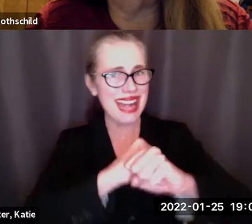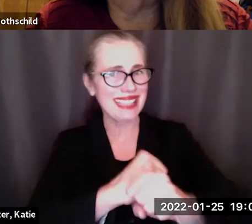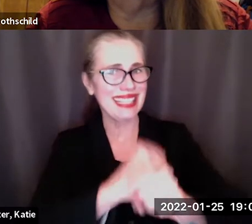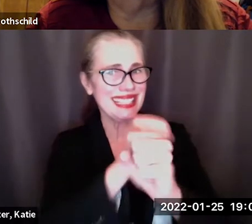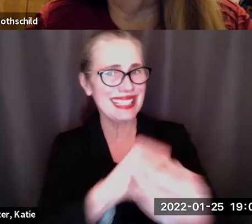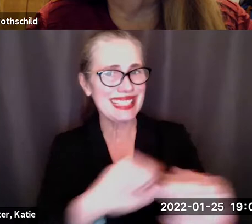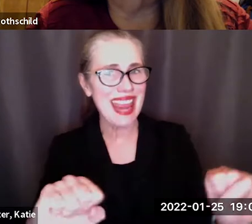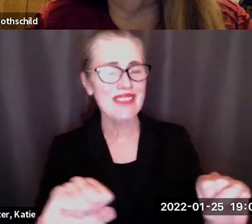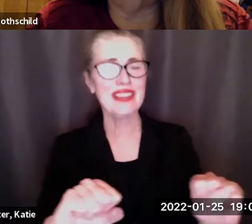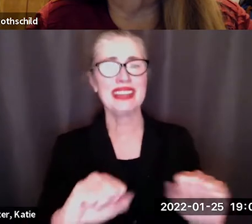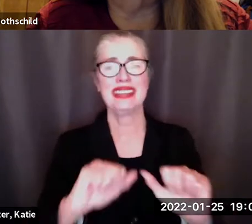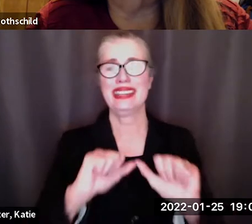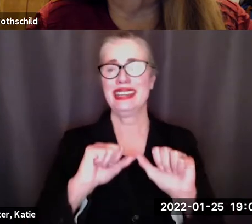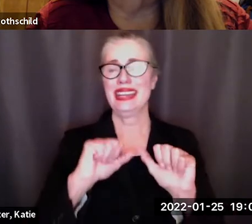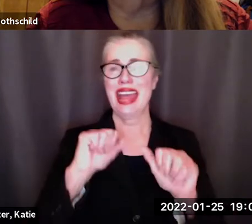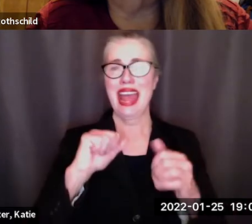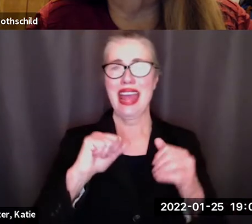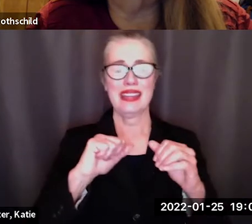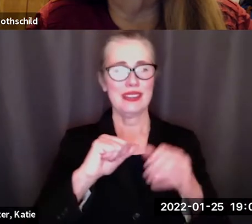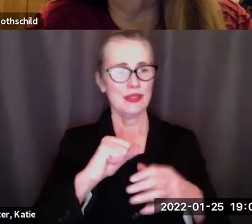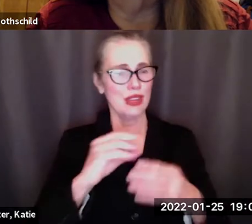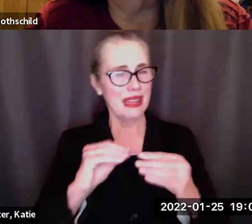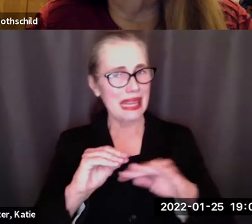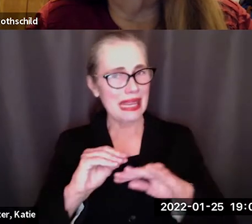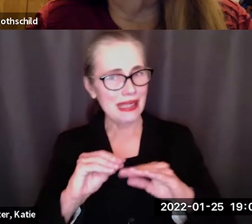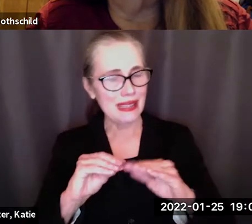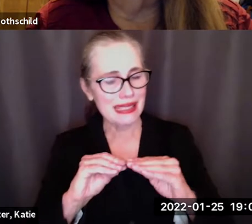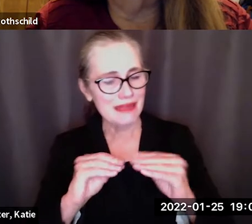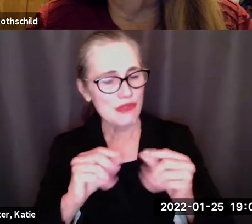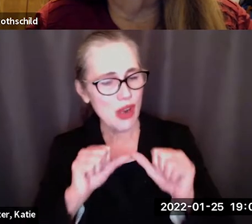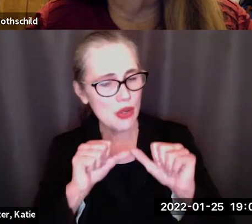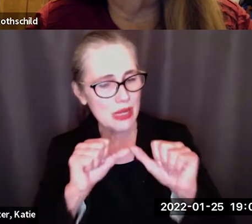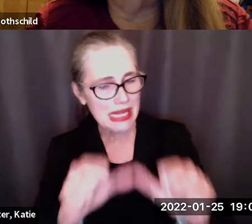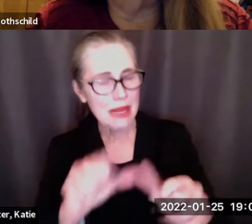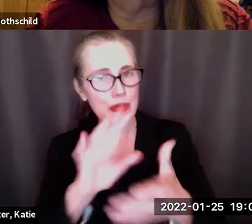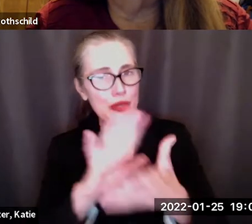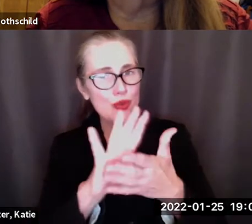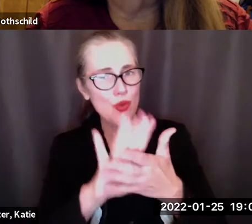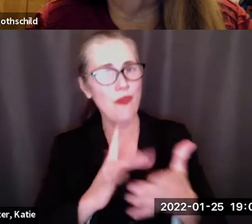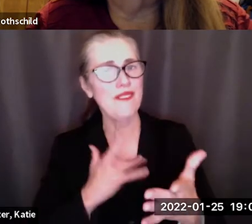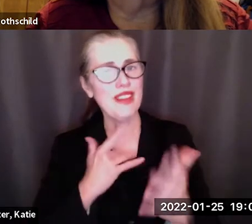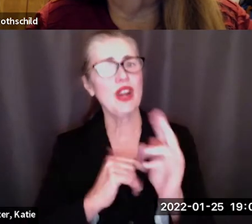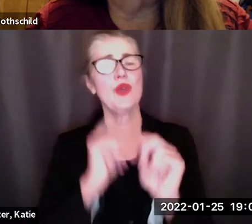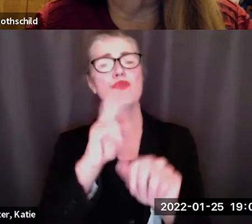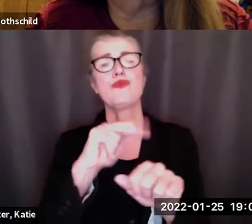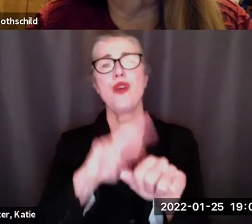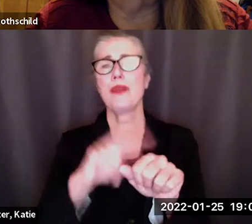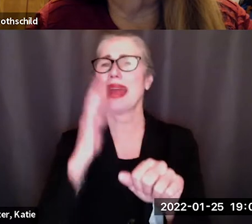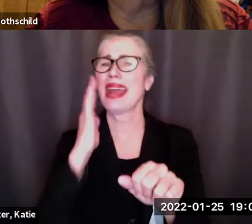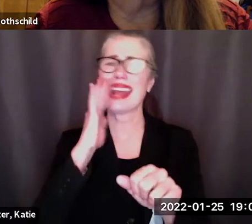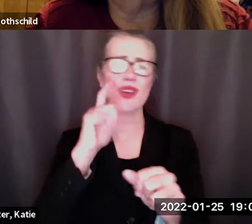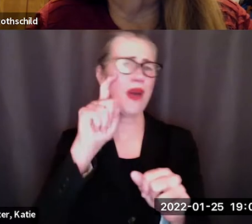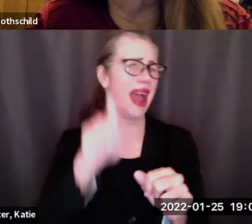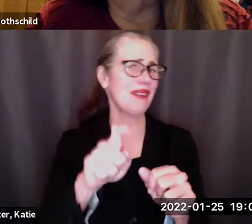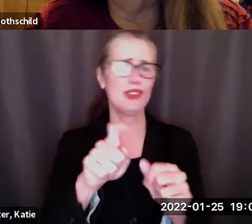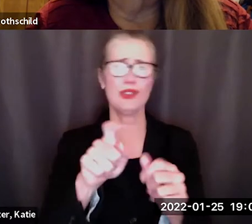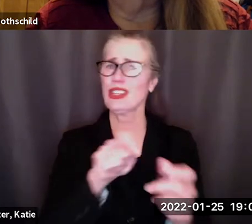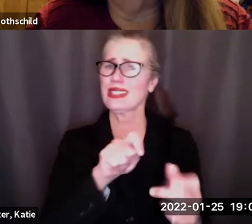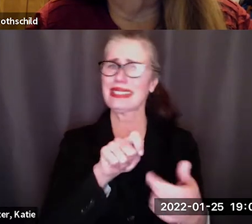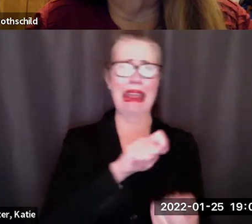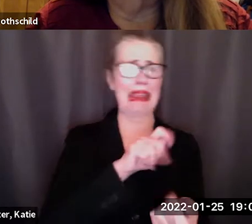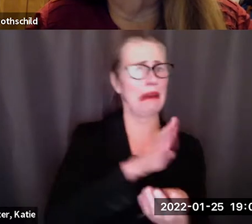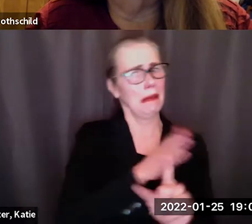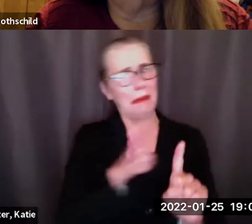possible as we can and i just i just appreciate the navigating that we're going to have to continue to do until we get this under control so i appreciate that thank